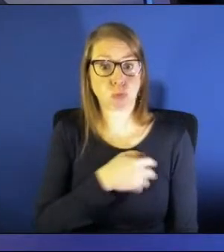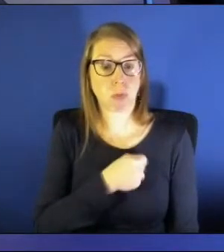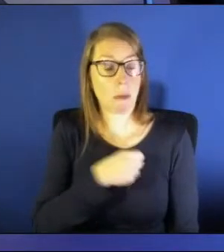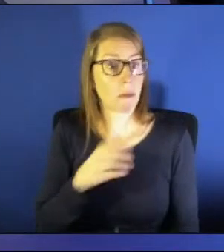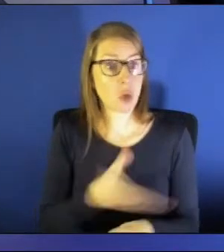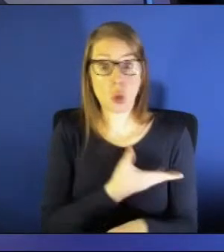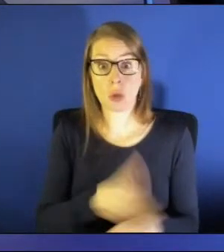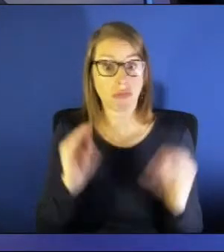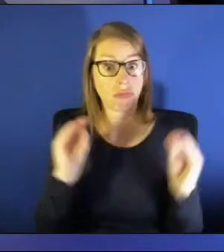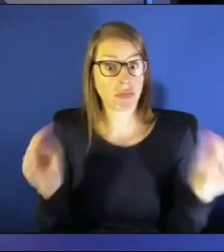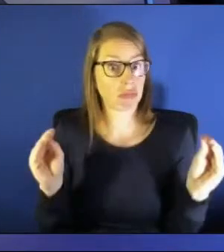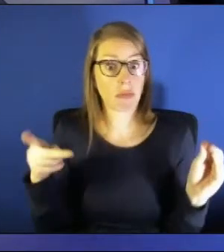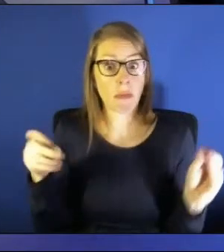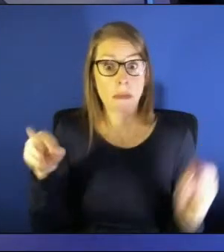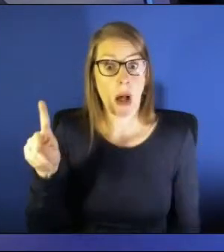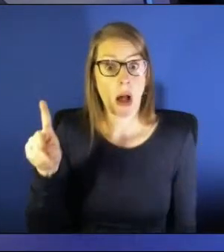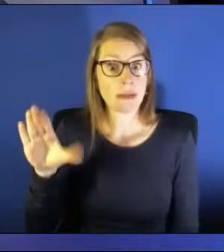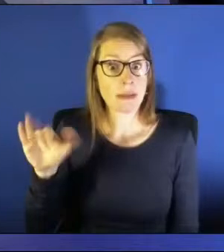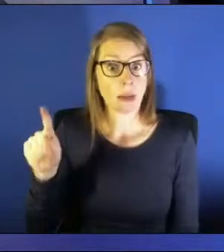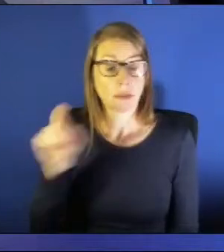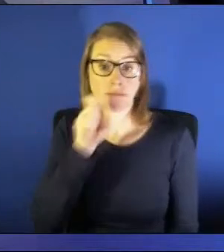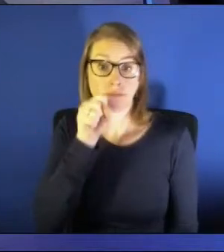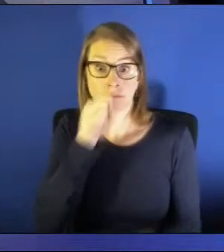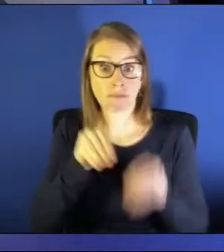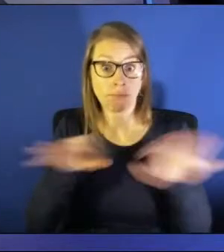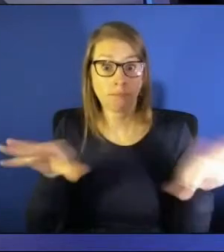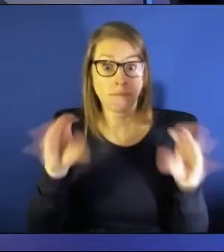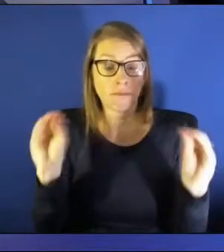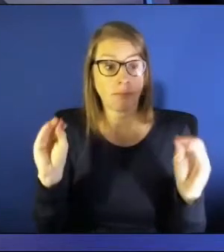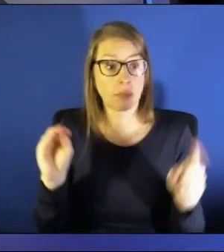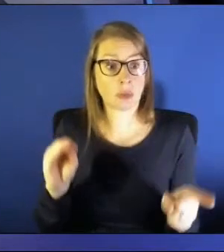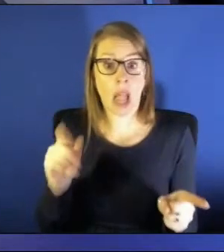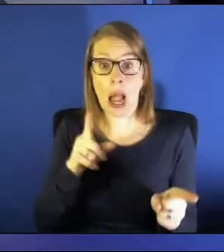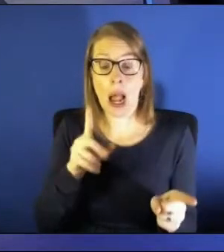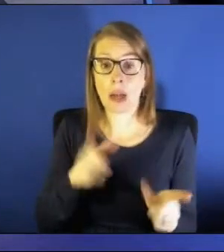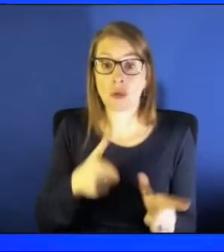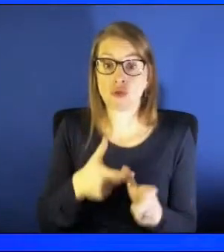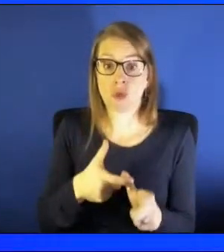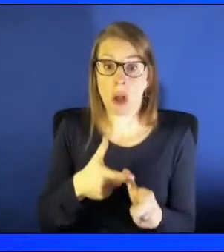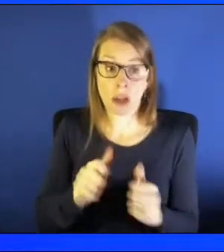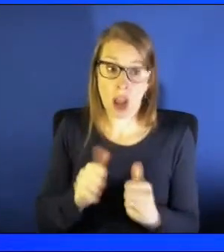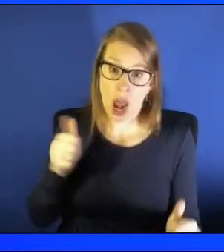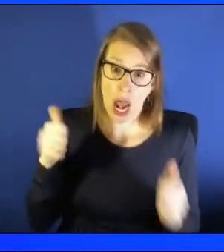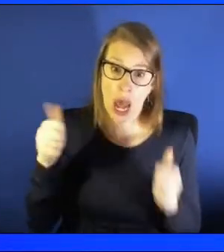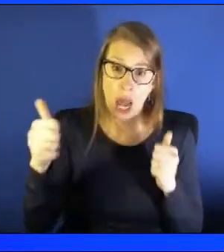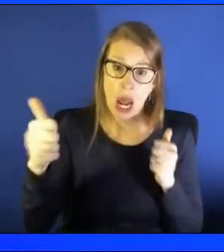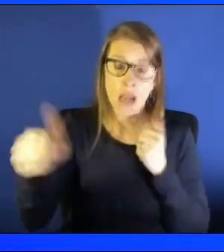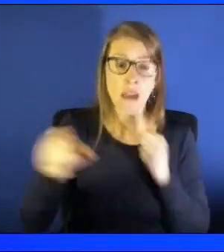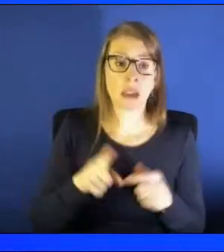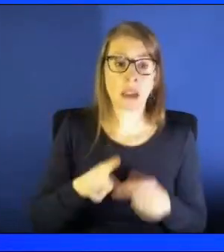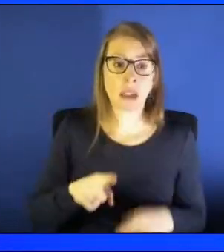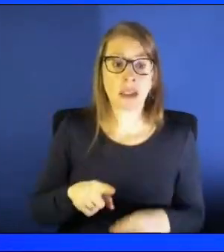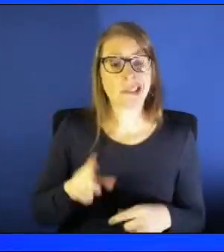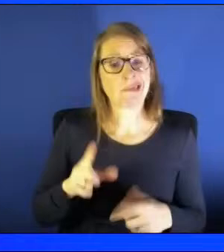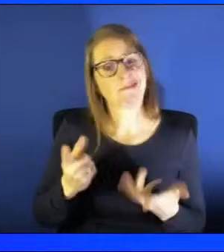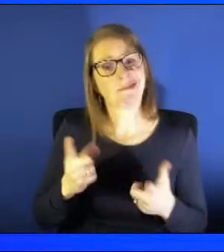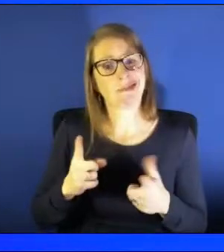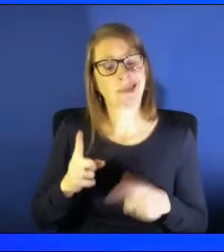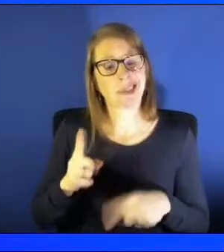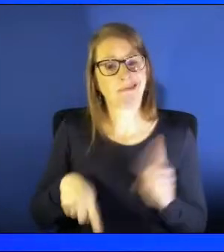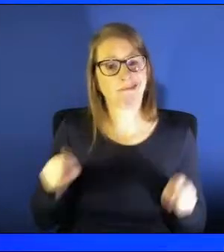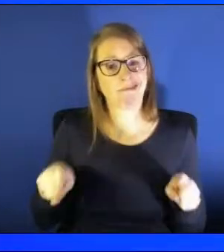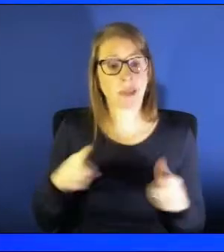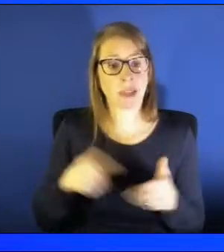podcasts, nothing. Ooh, that's intense. I run really long distance, and so it varies. Sometimes I'll just listen to